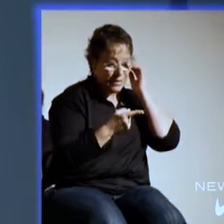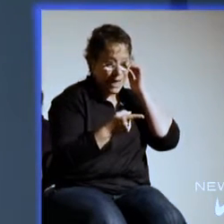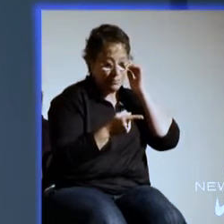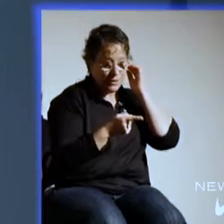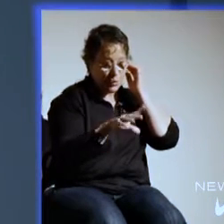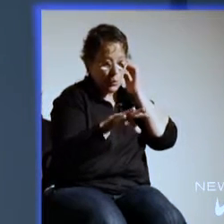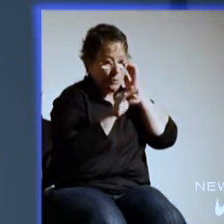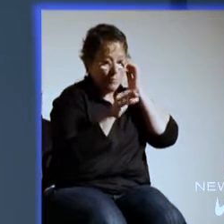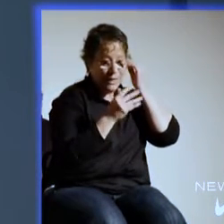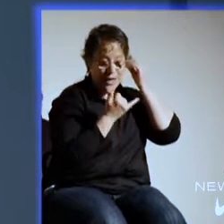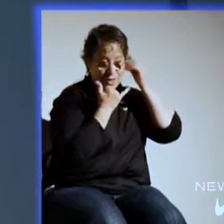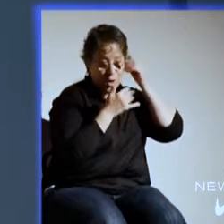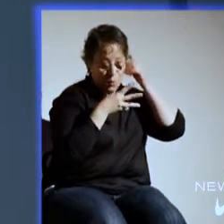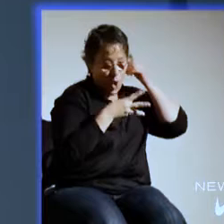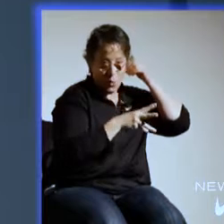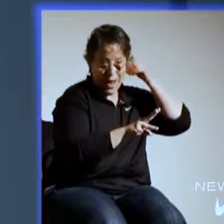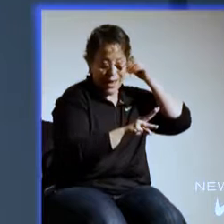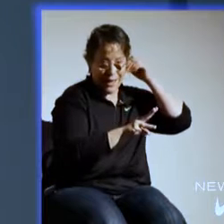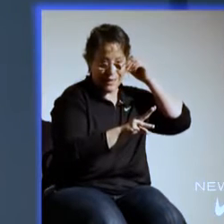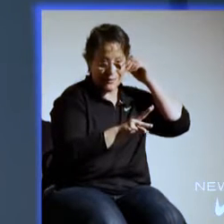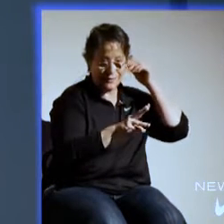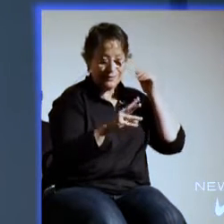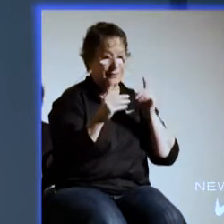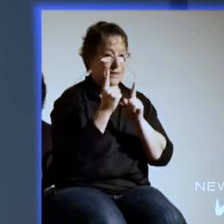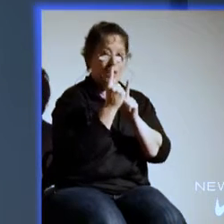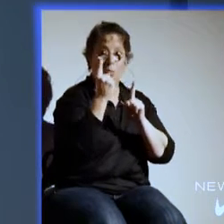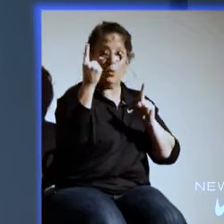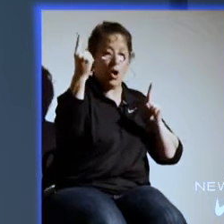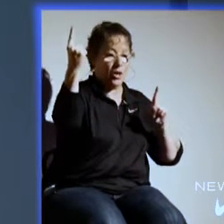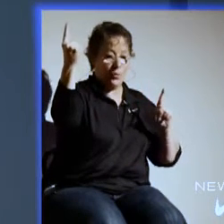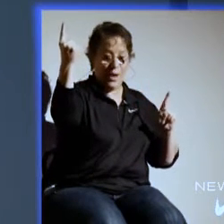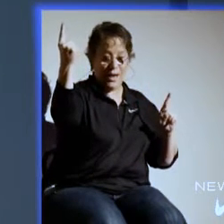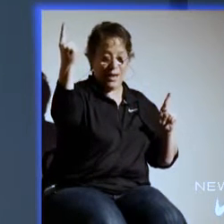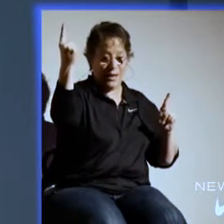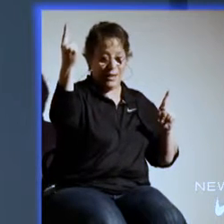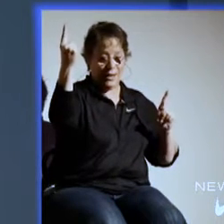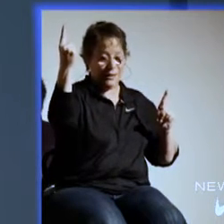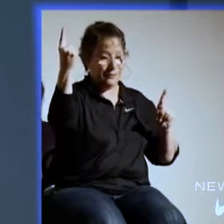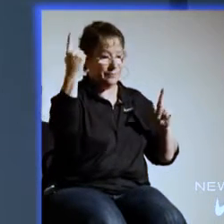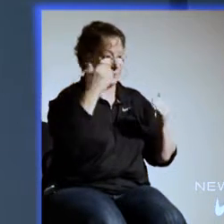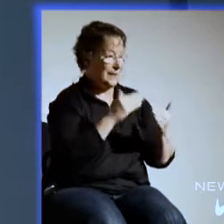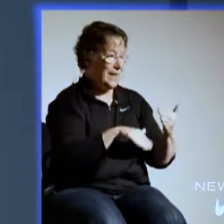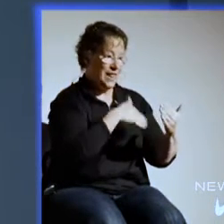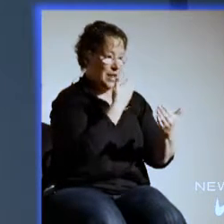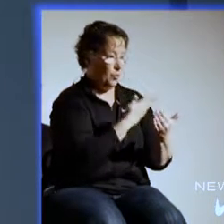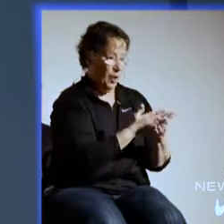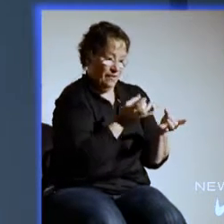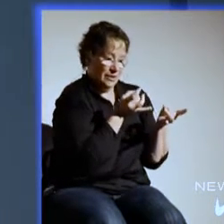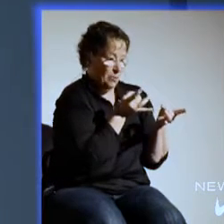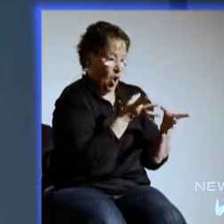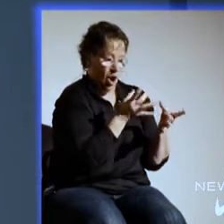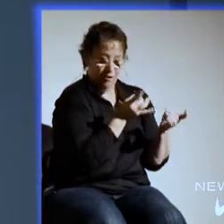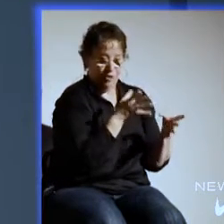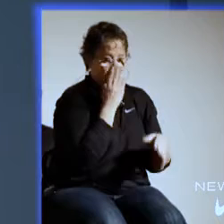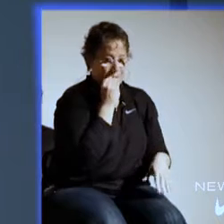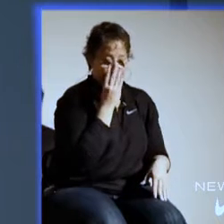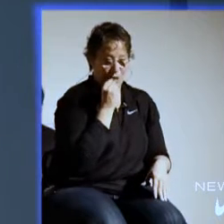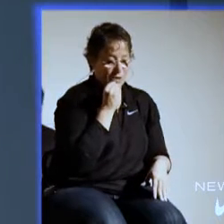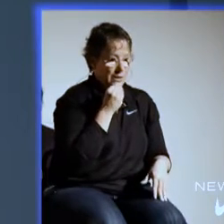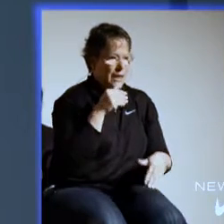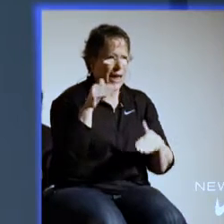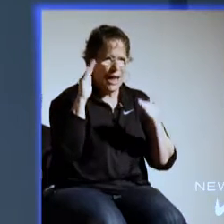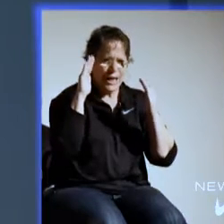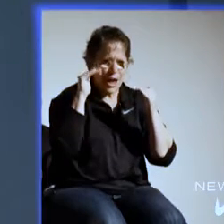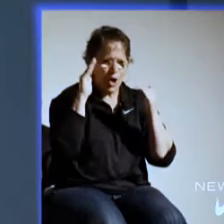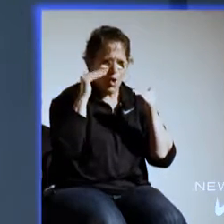we're walking away from God, and that leads us to some toxic places. And I'm here to tell you, I hope you know